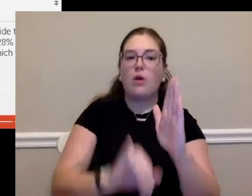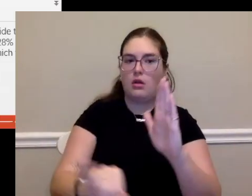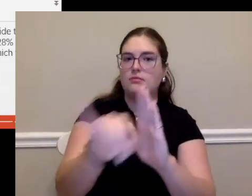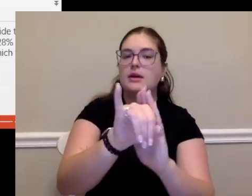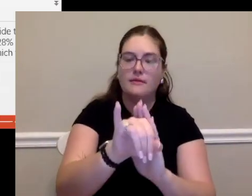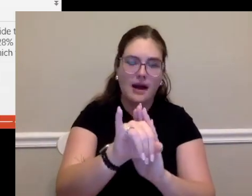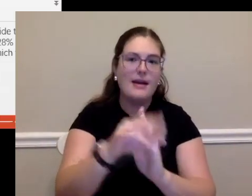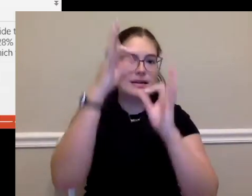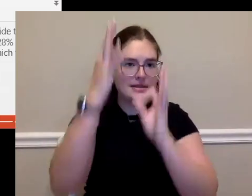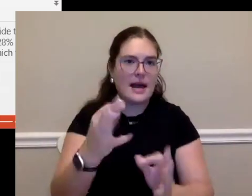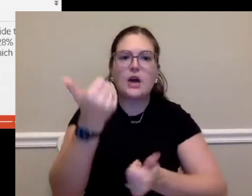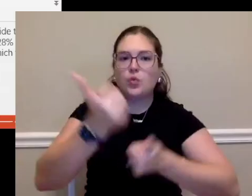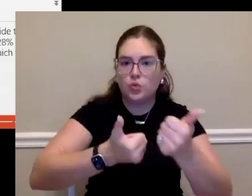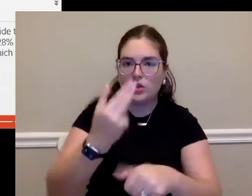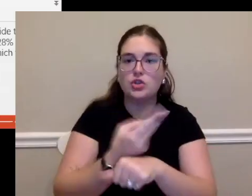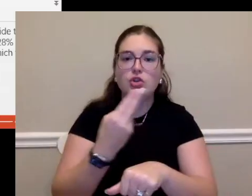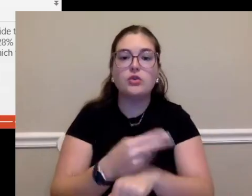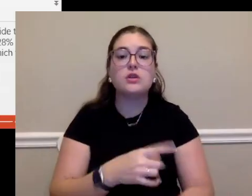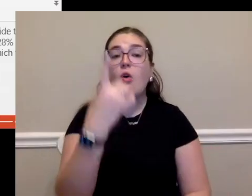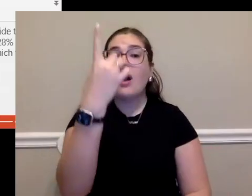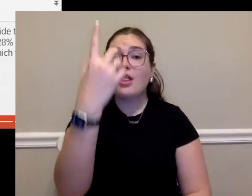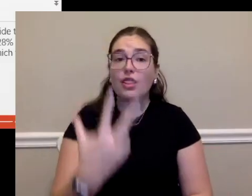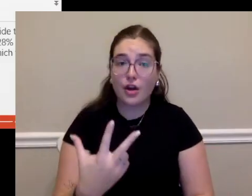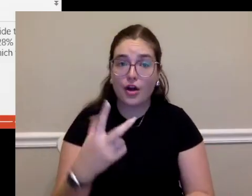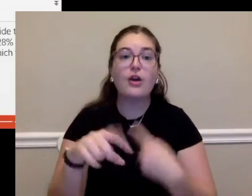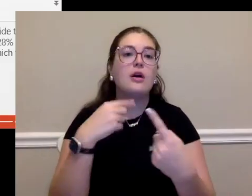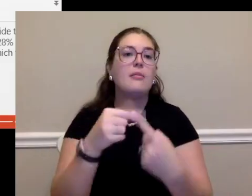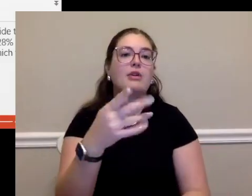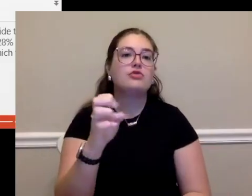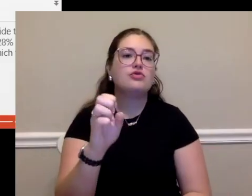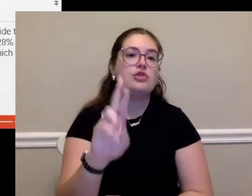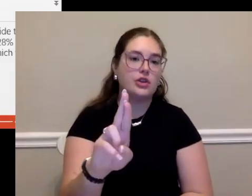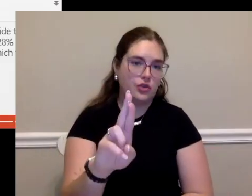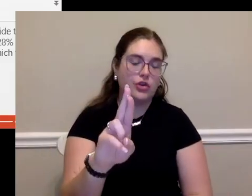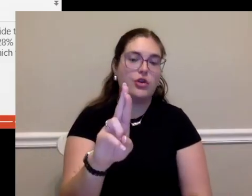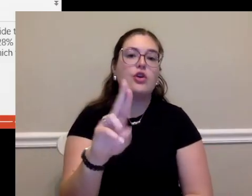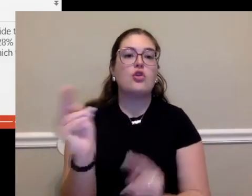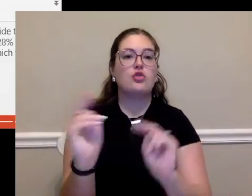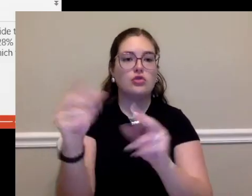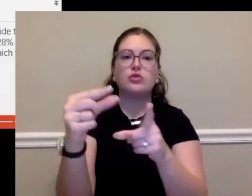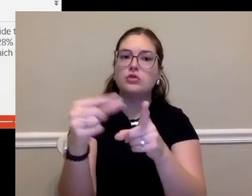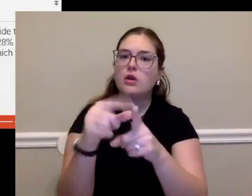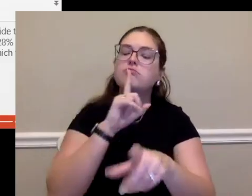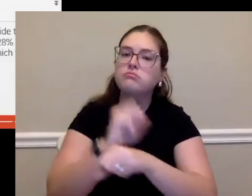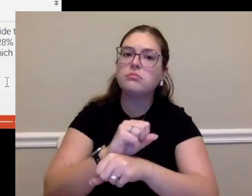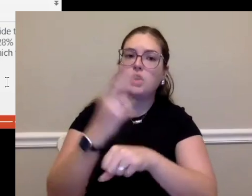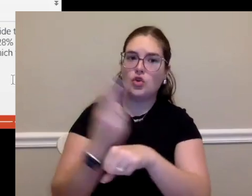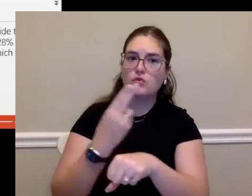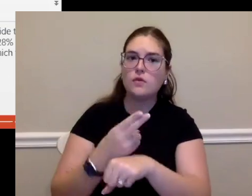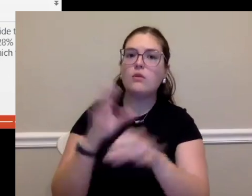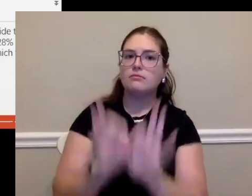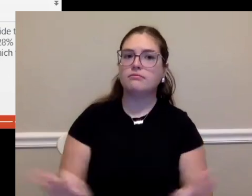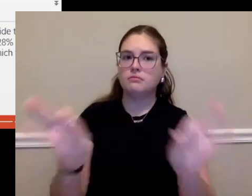terms, nearly a third of survey respondents felt gender neutral terms are useful and are important. And